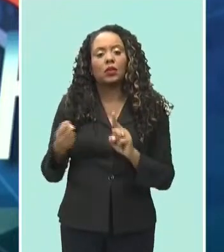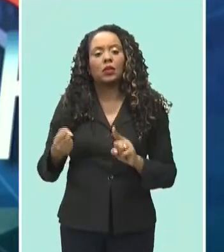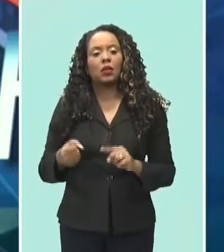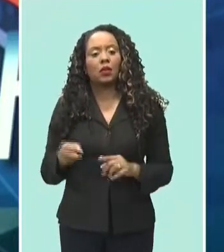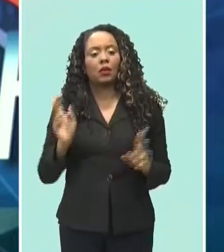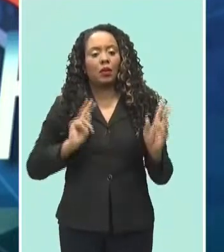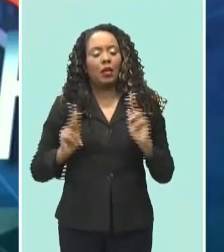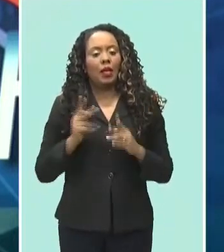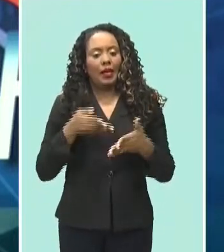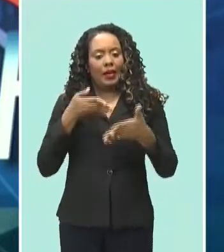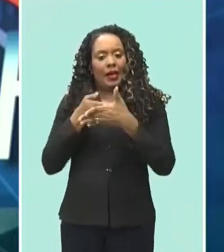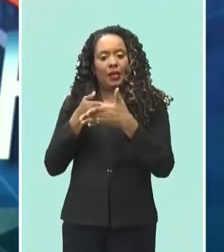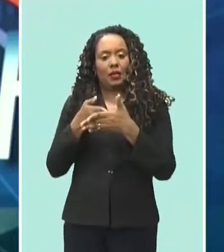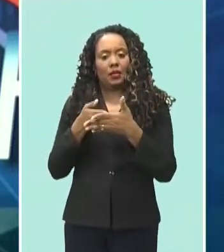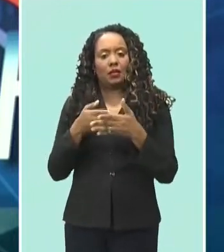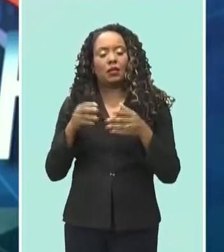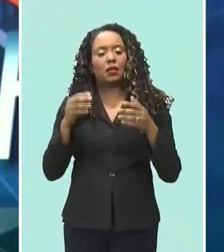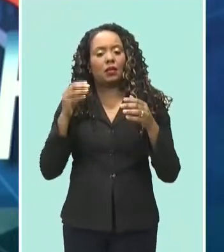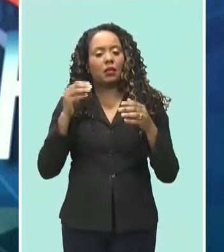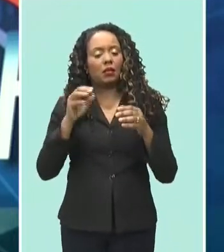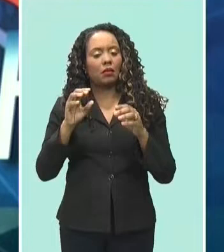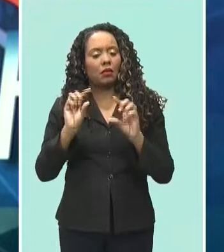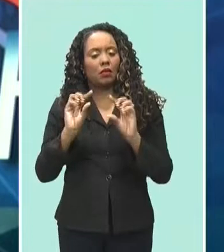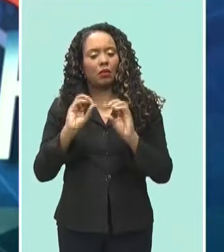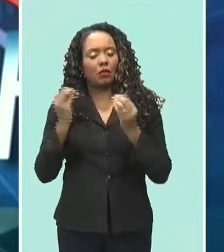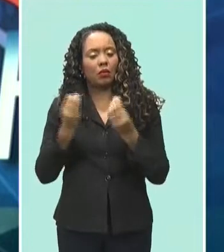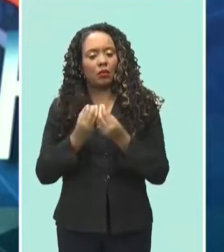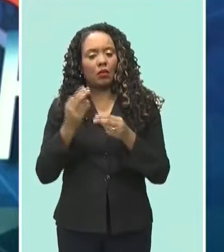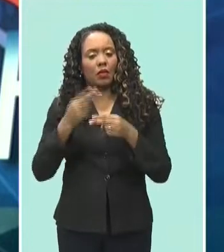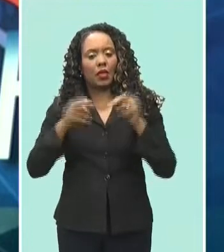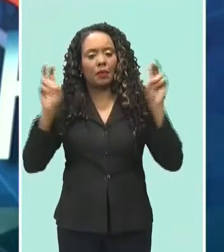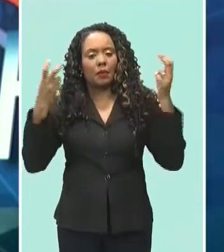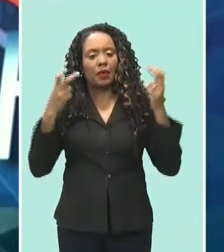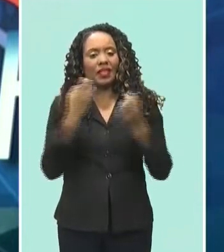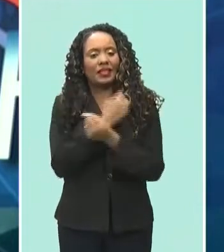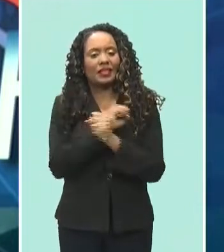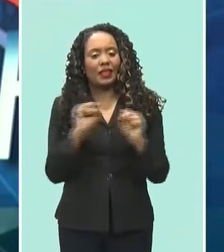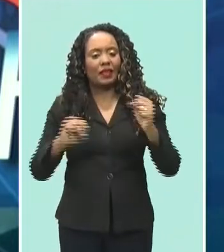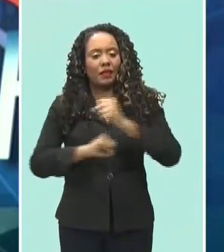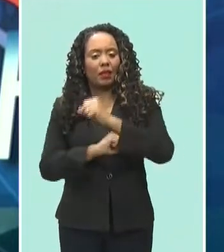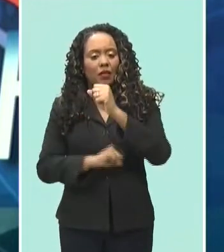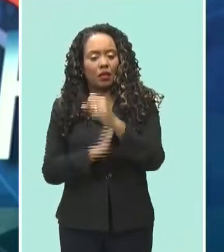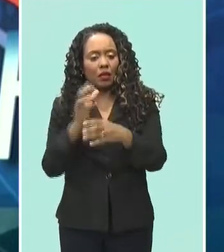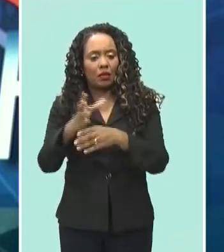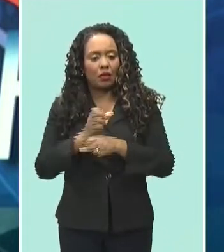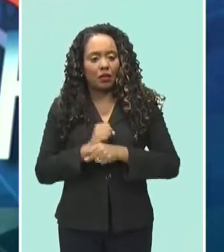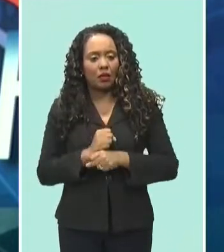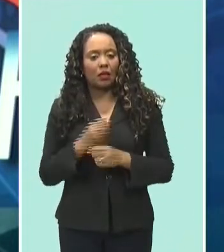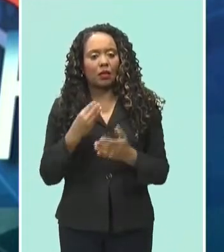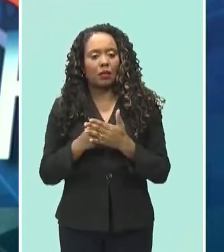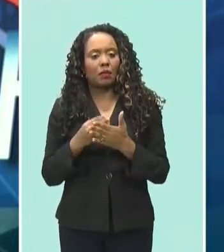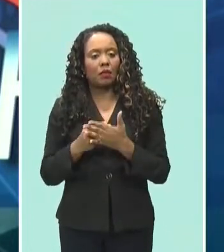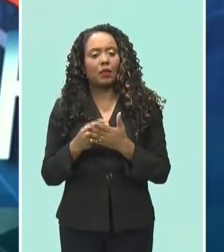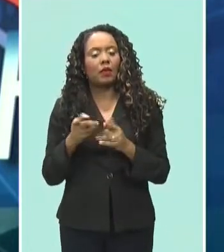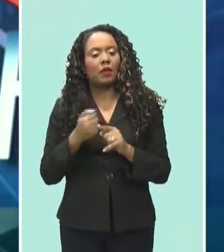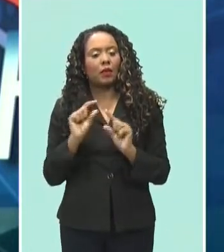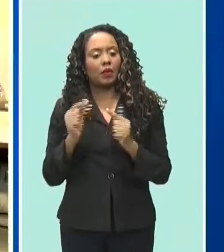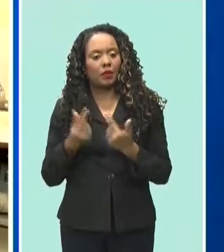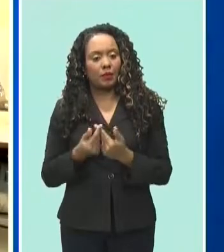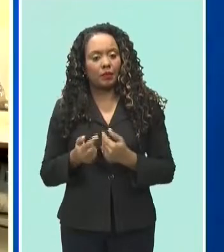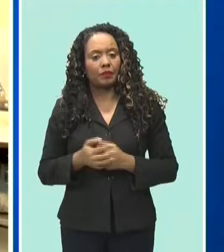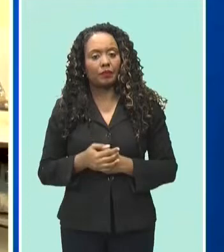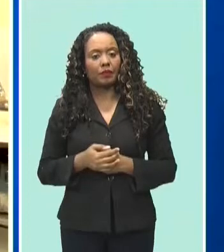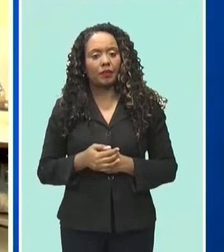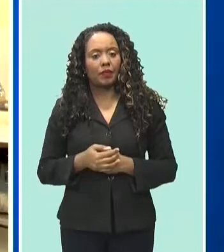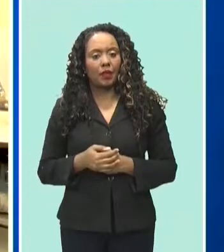Against Domestic Abuse, formerly known as the SAVE Foundation, has received a timely donation from the Rotaract Club of Barbados West.